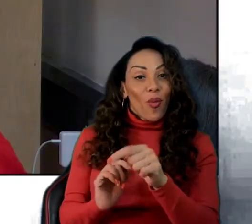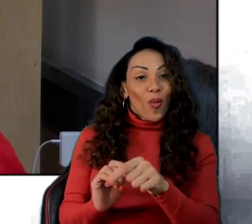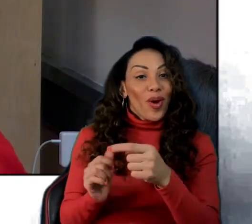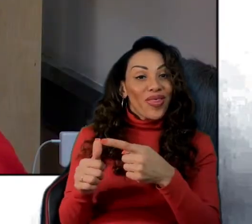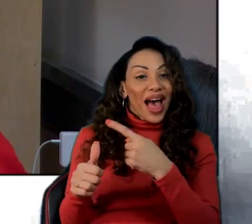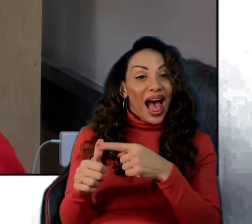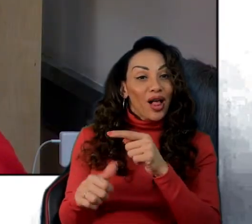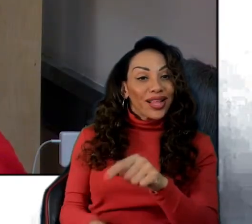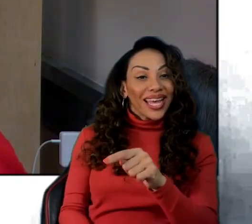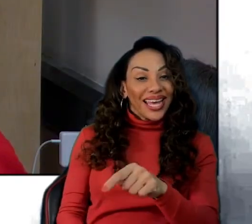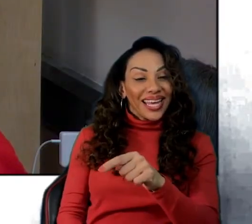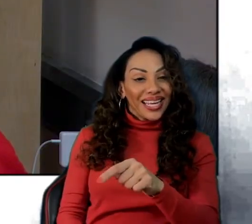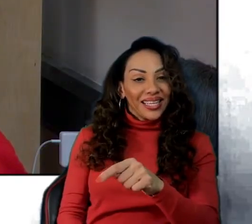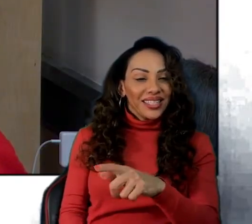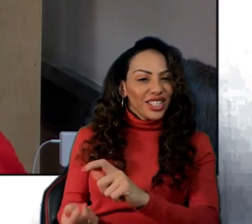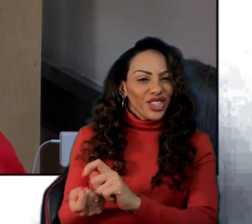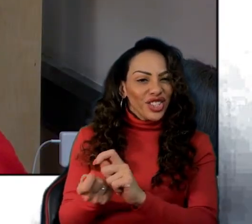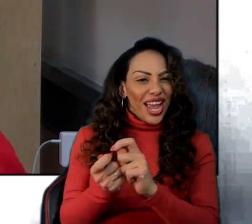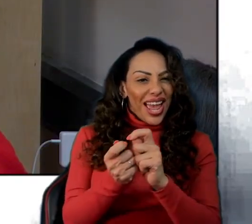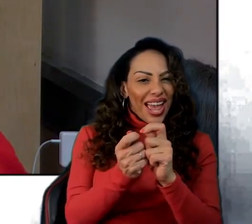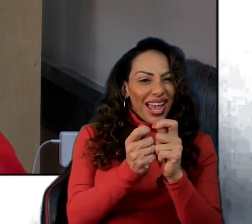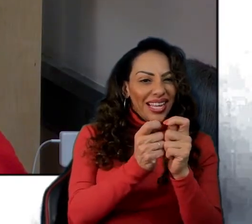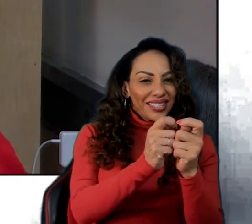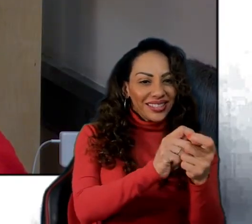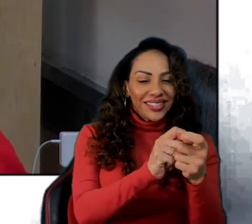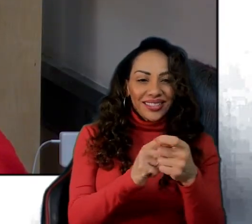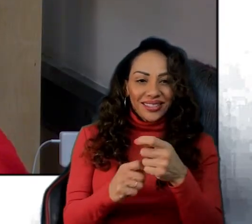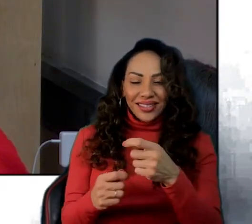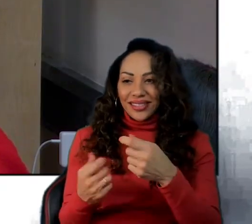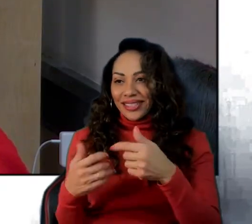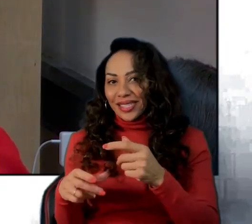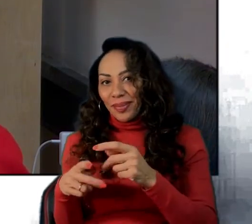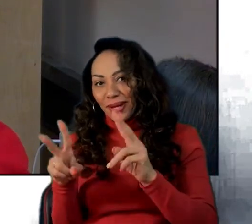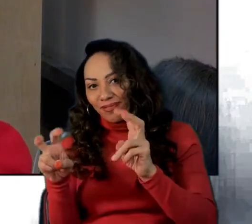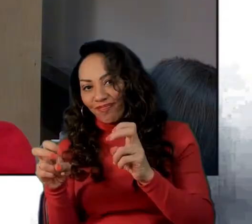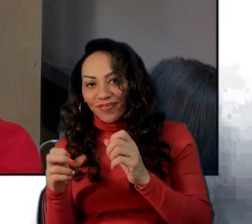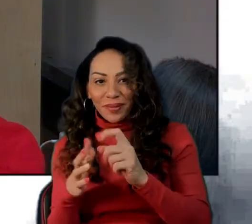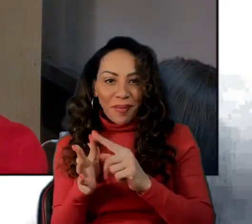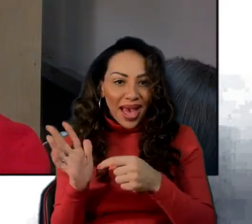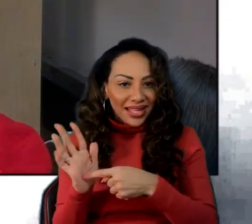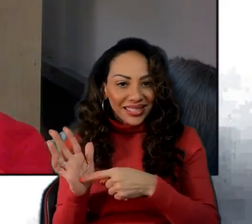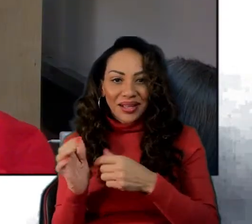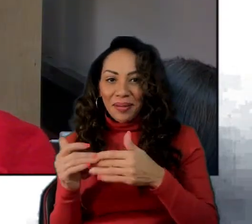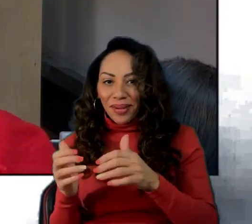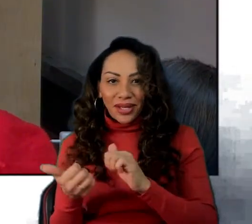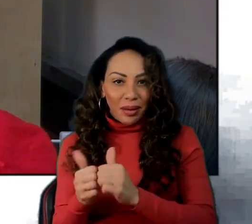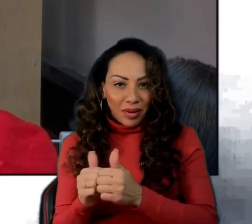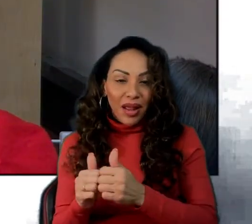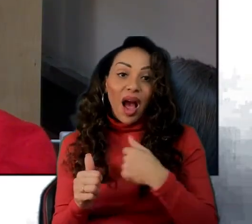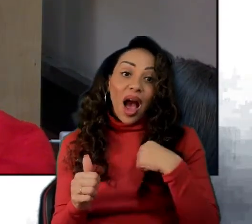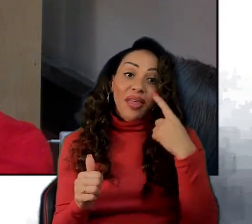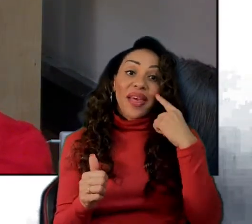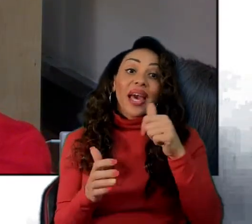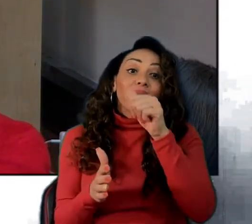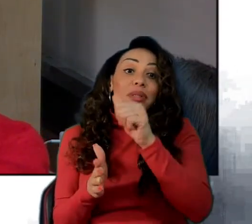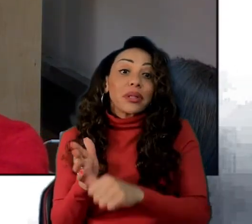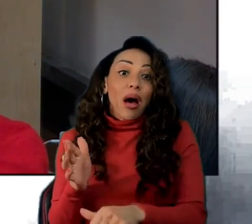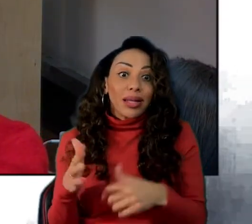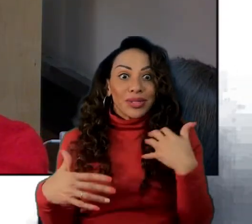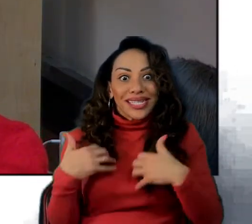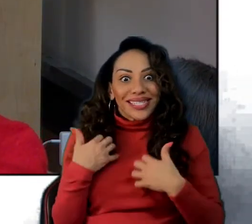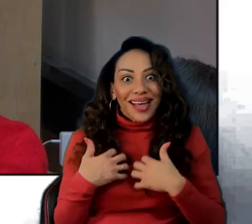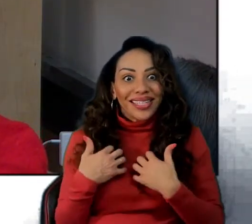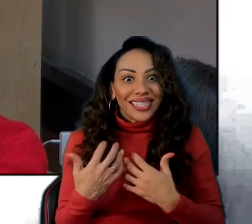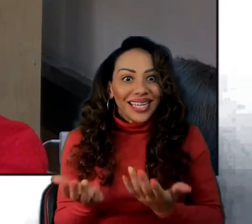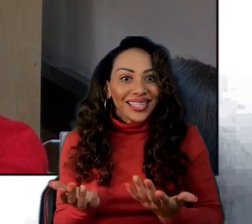things at some point. So to begin with, I guess like conceptually, it was exciting as like an